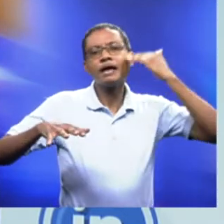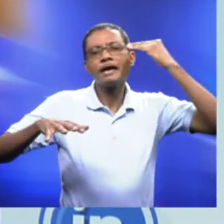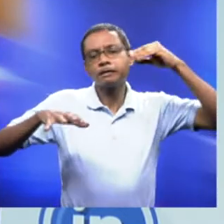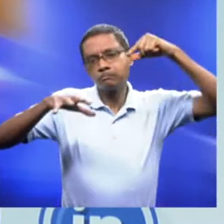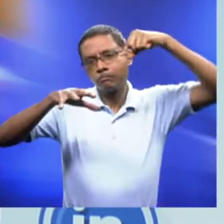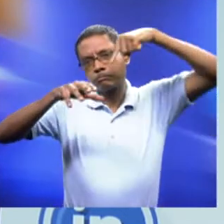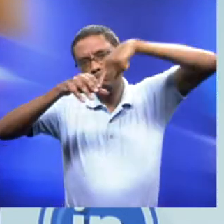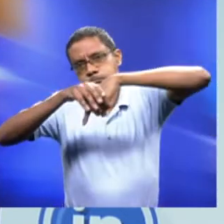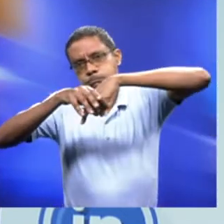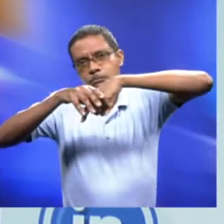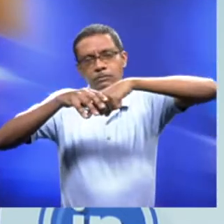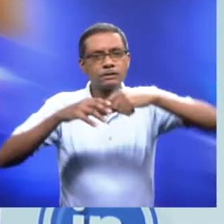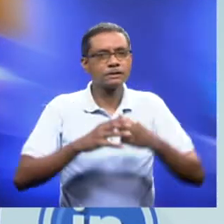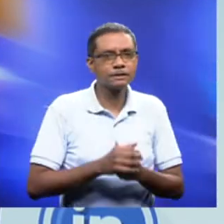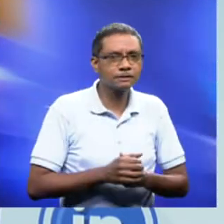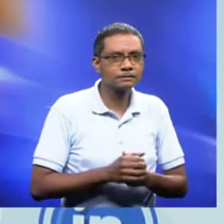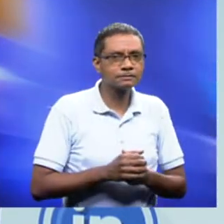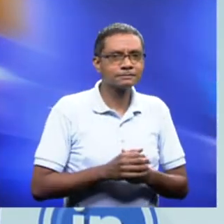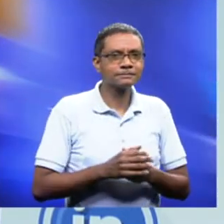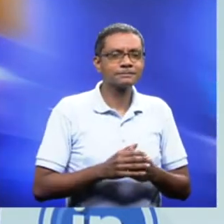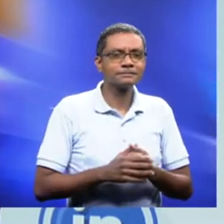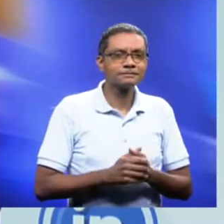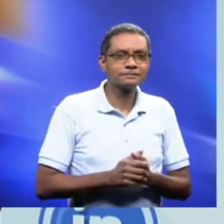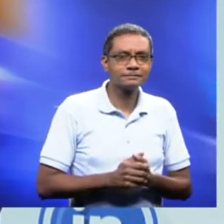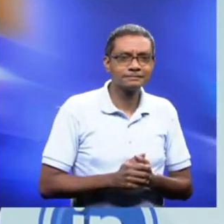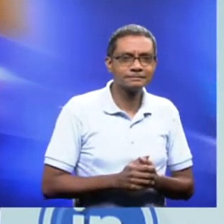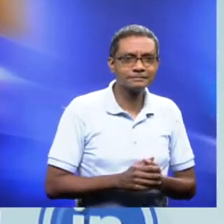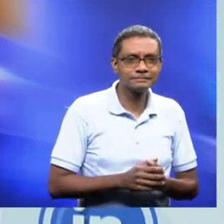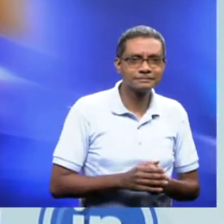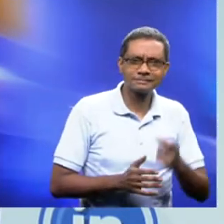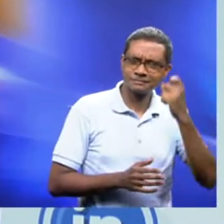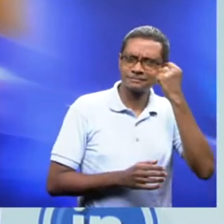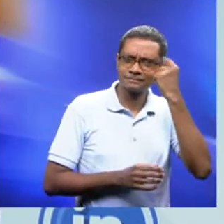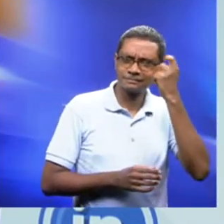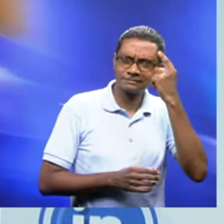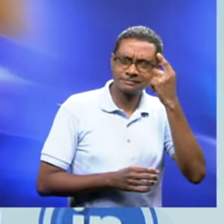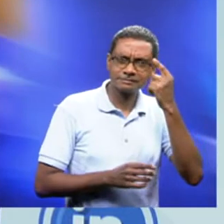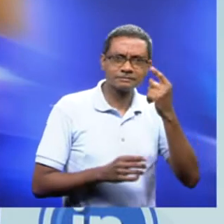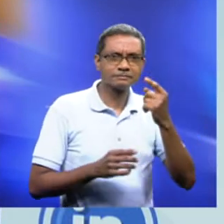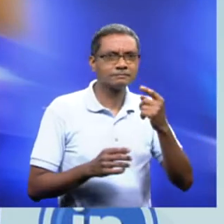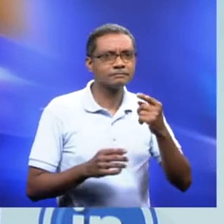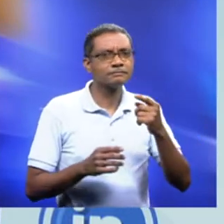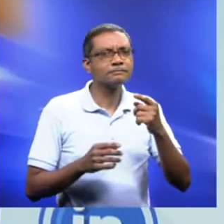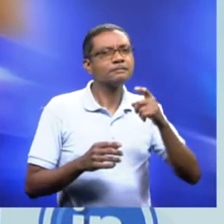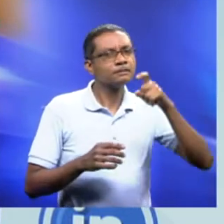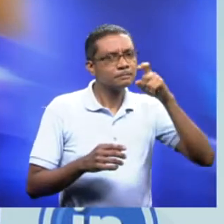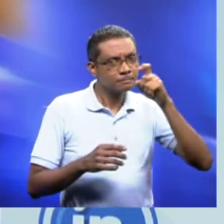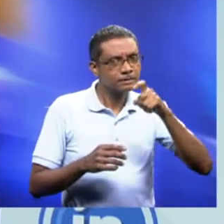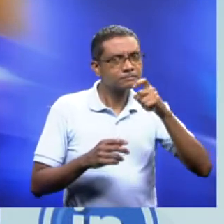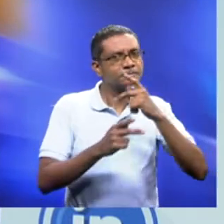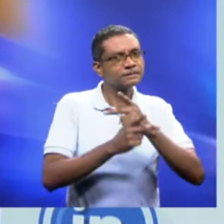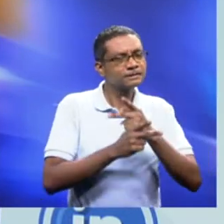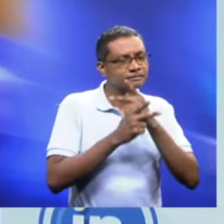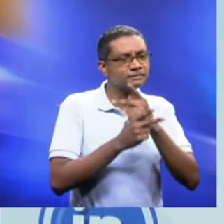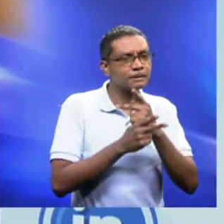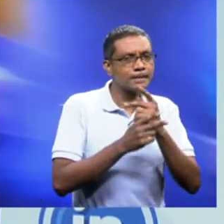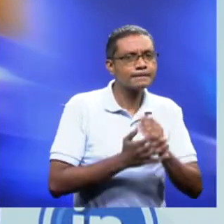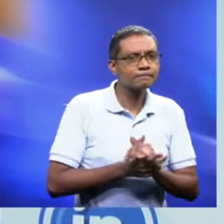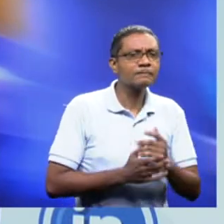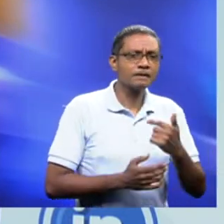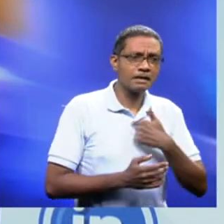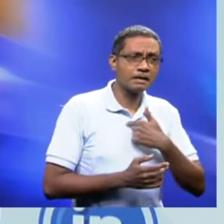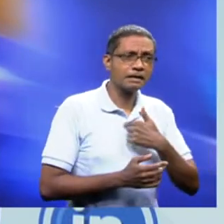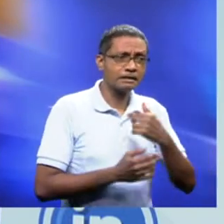and that has a benefit, but it also brings a certain amount of issues with it. So I always